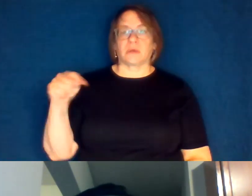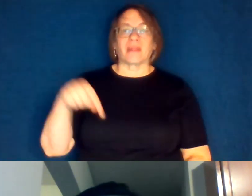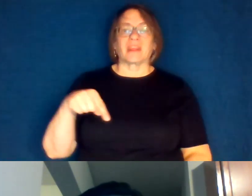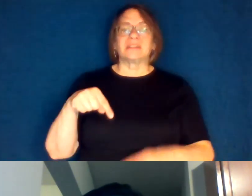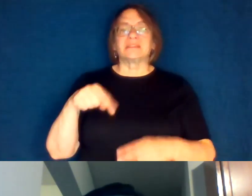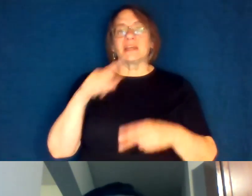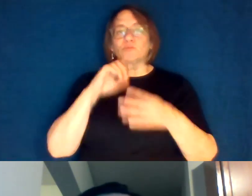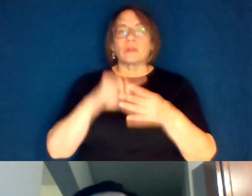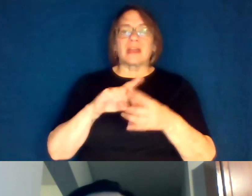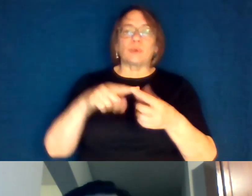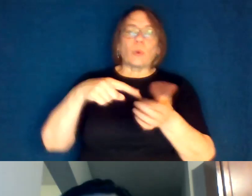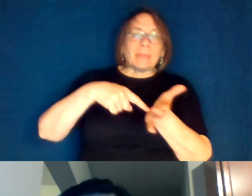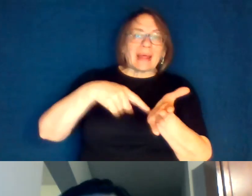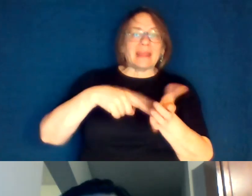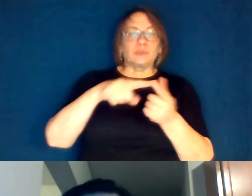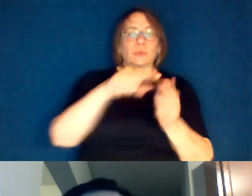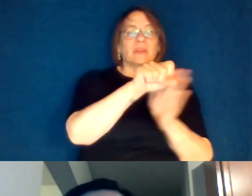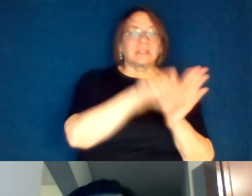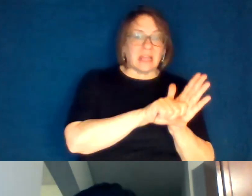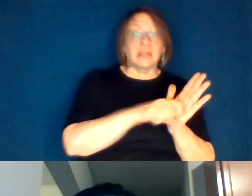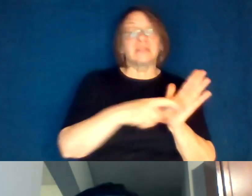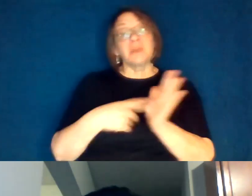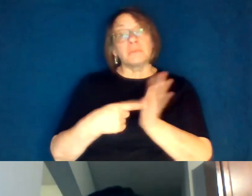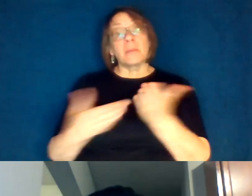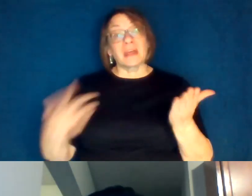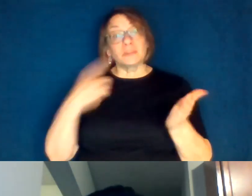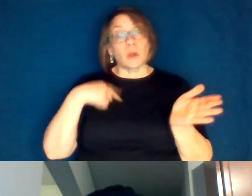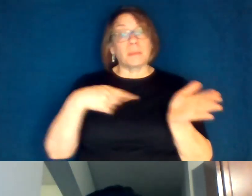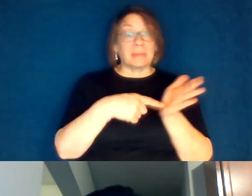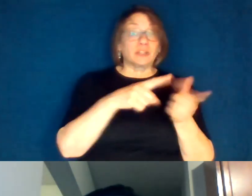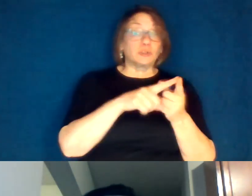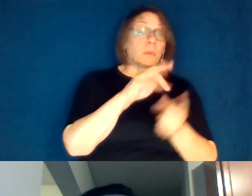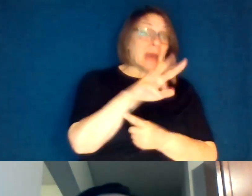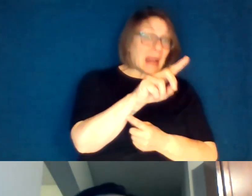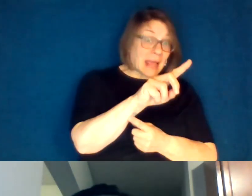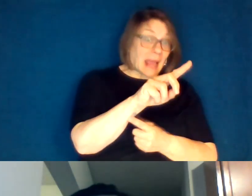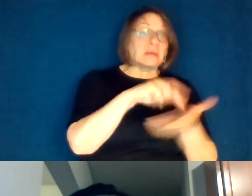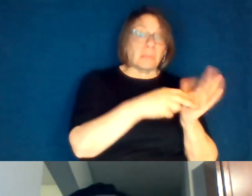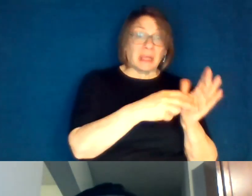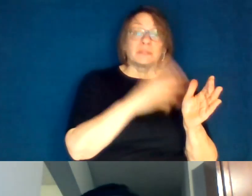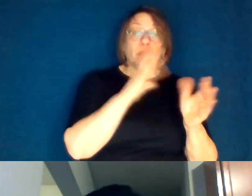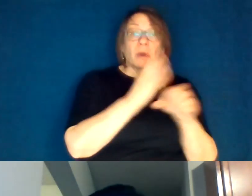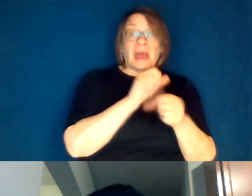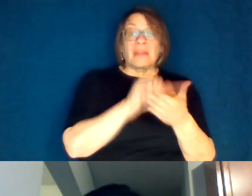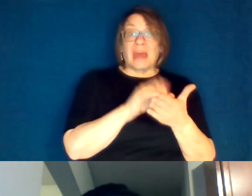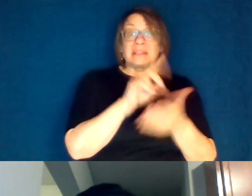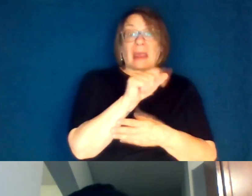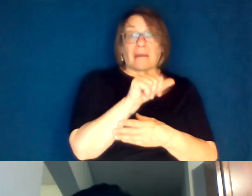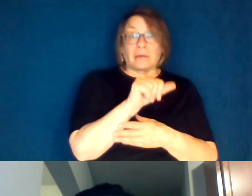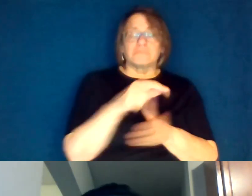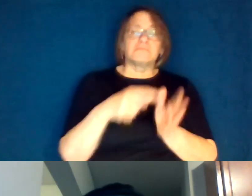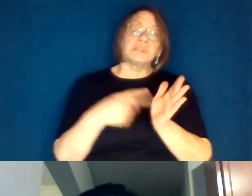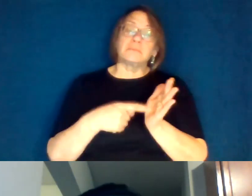in which certain services will be billed to Medicaid and therefore reflected in the claims data we get. Other times it might